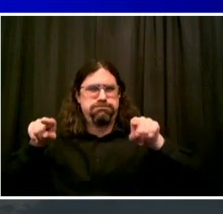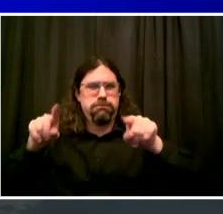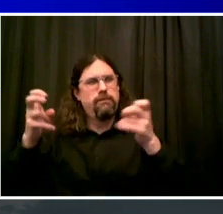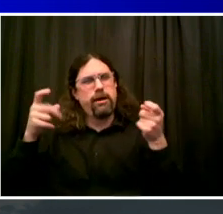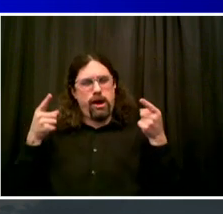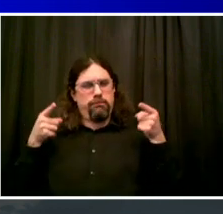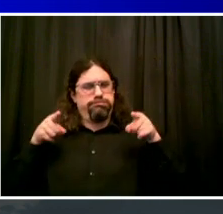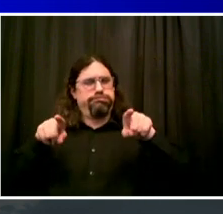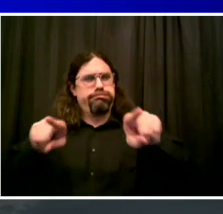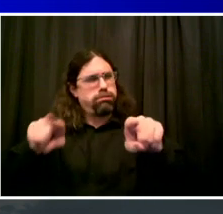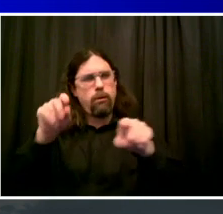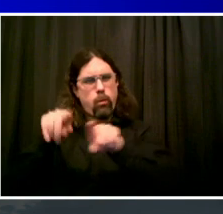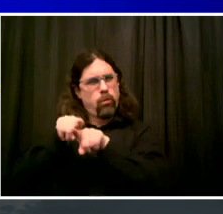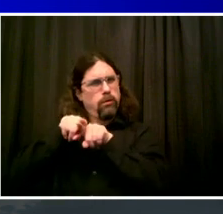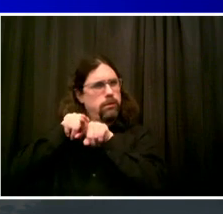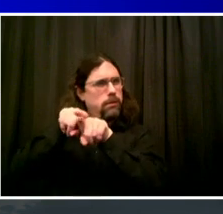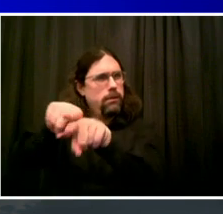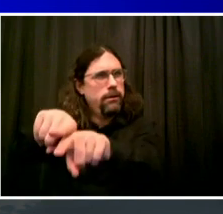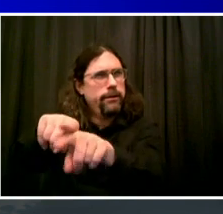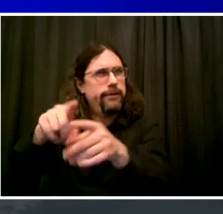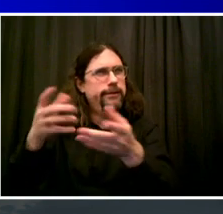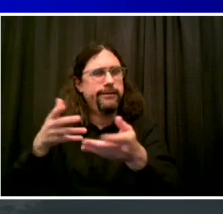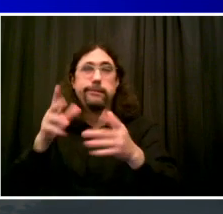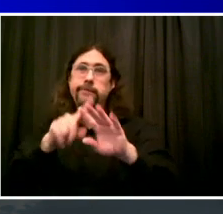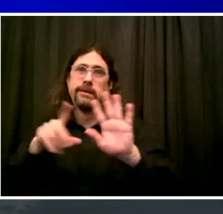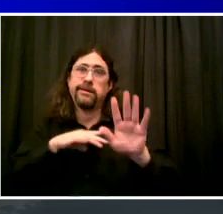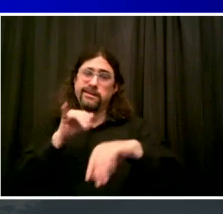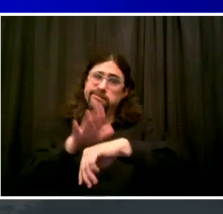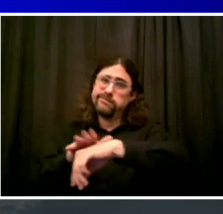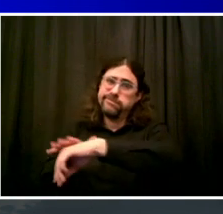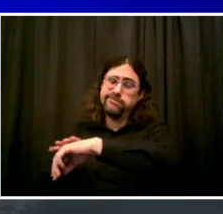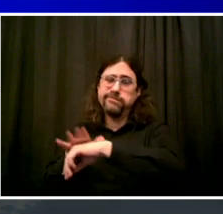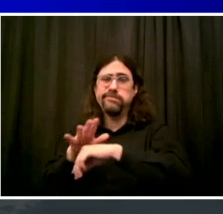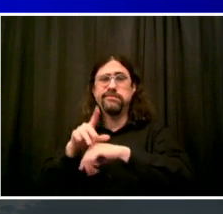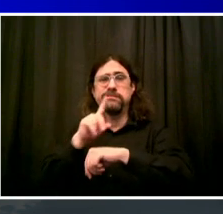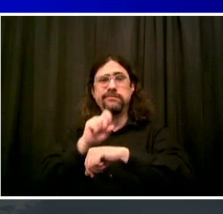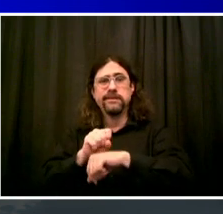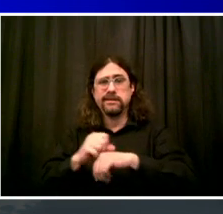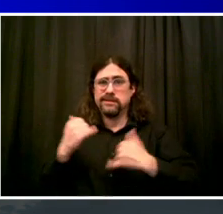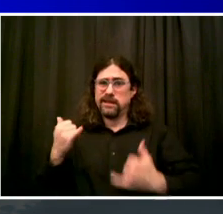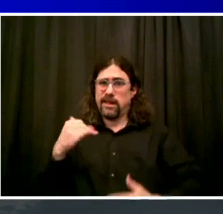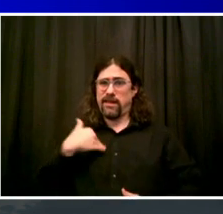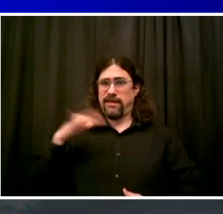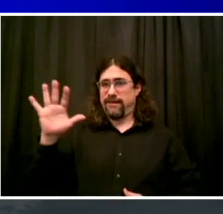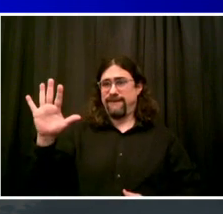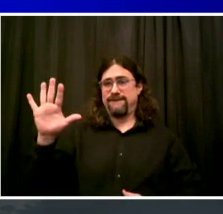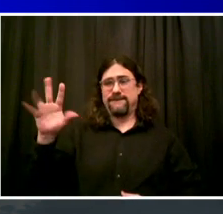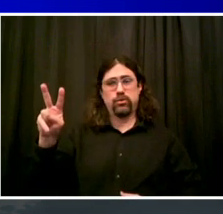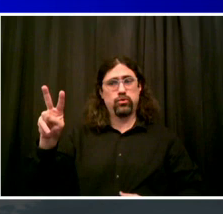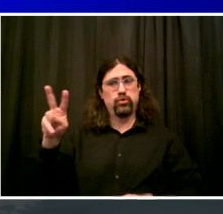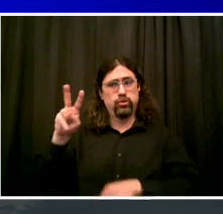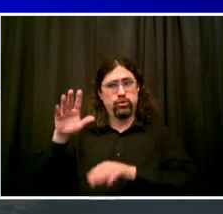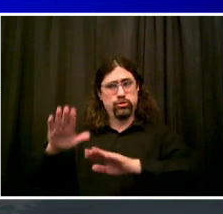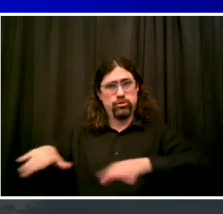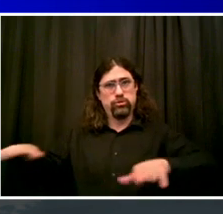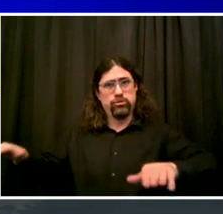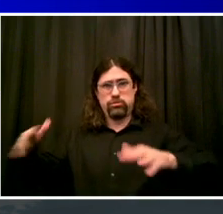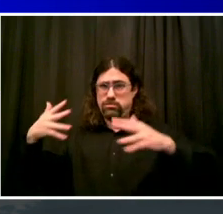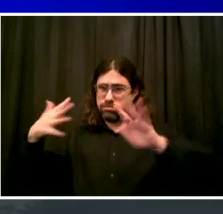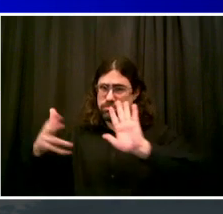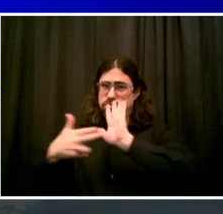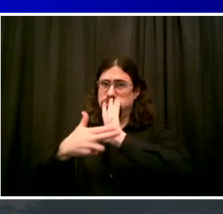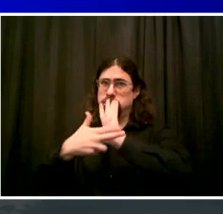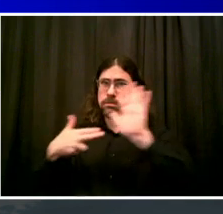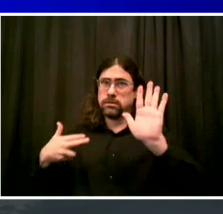have, 52 confirmed cases. So that number has continued to grow. 10 cases